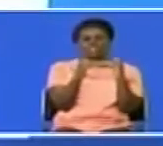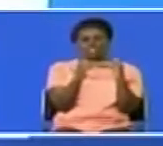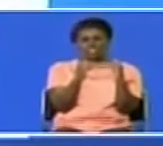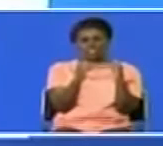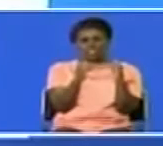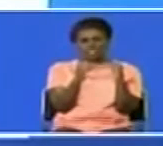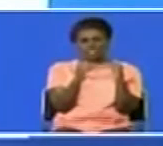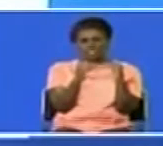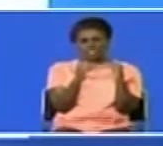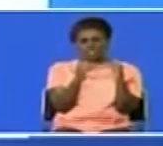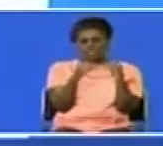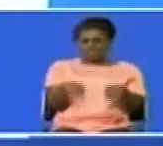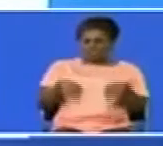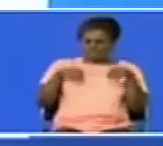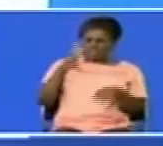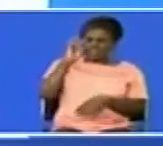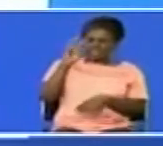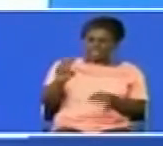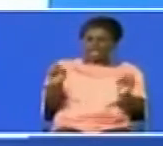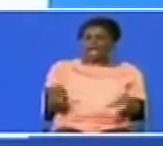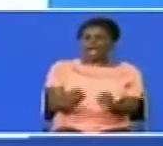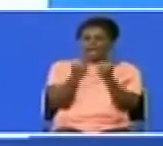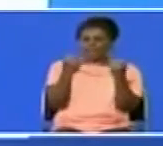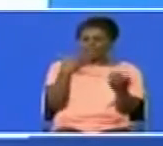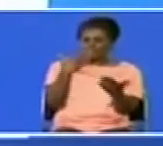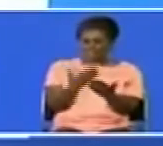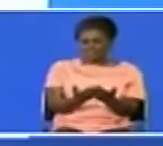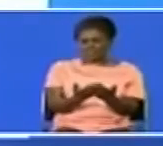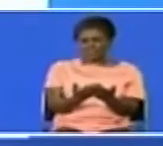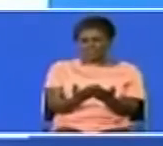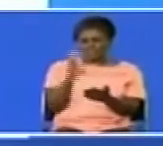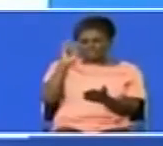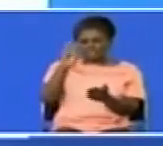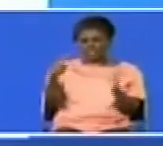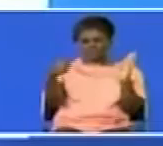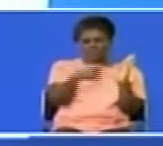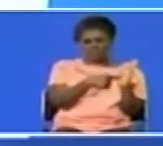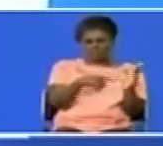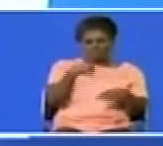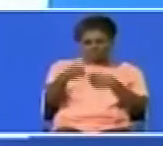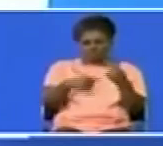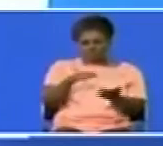to be done, and we will wait to see how that goes. Thanks for your feedback. This is Checkpoint. We continue with more of our stories today.